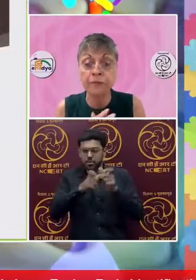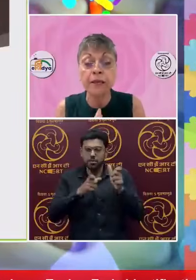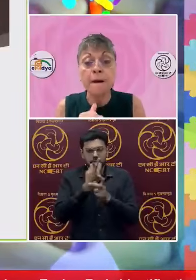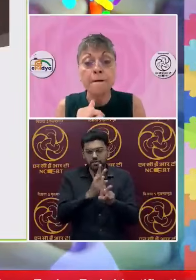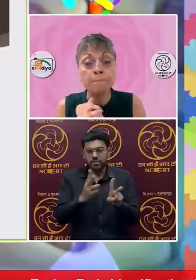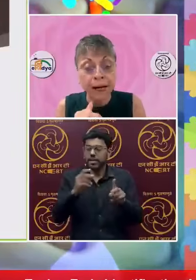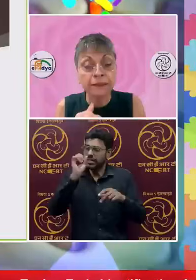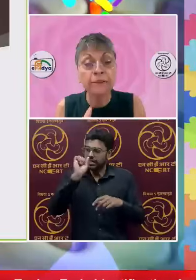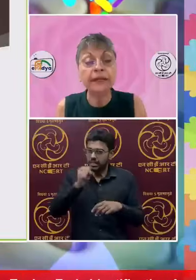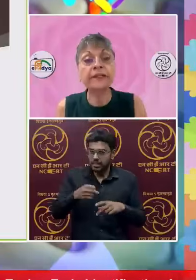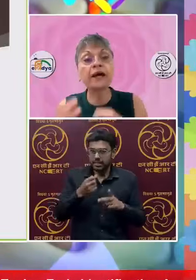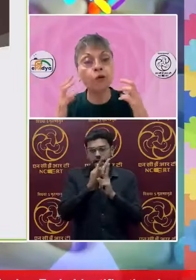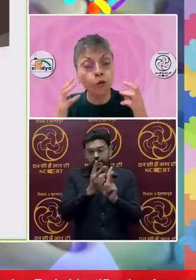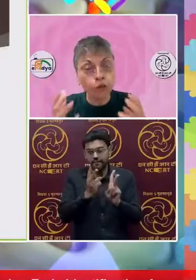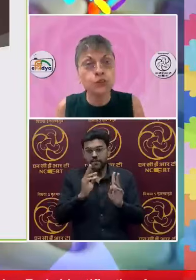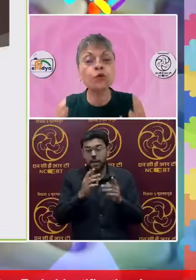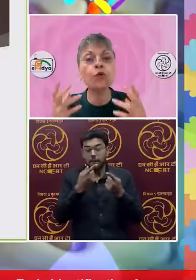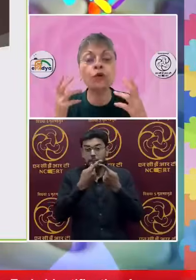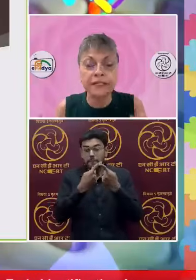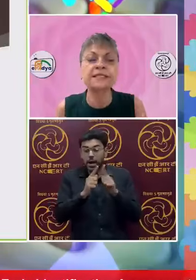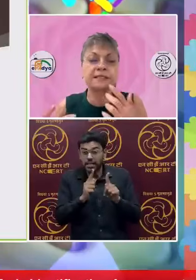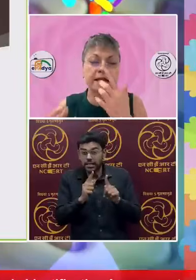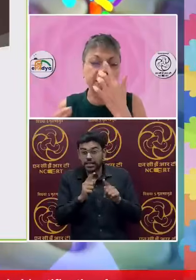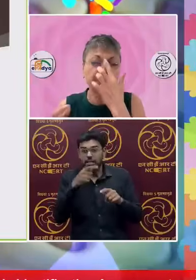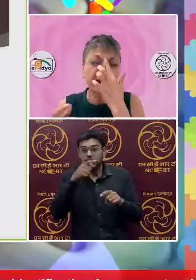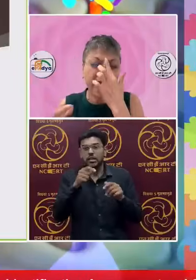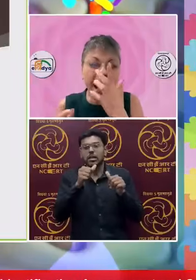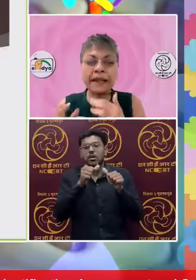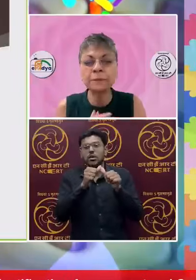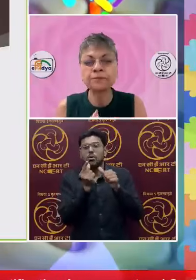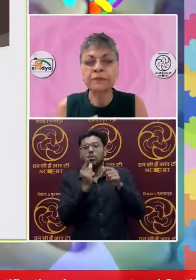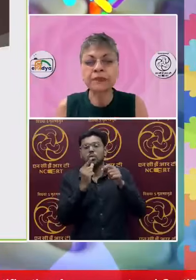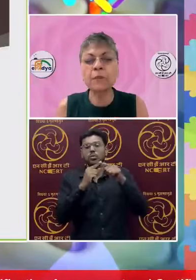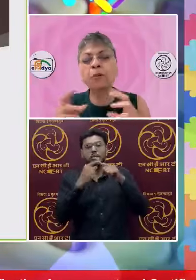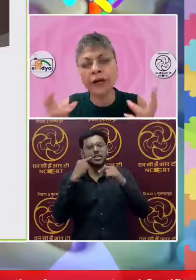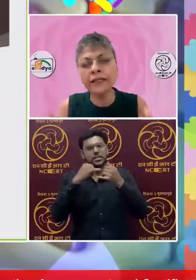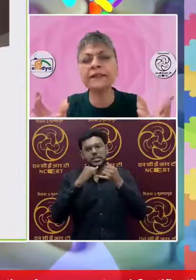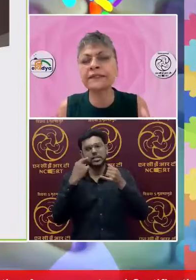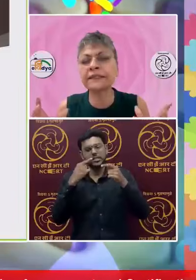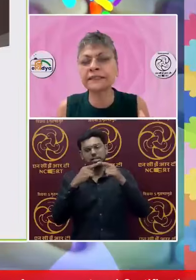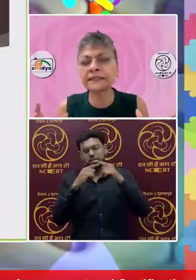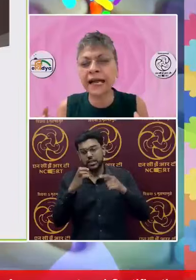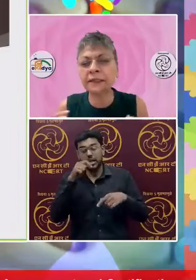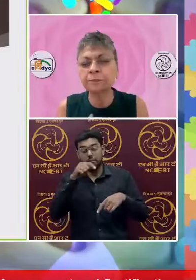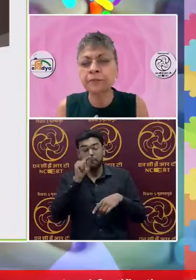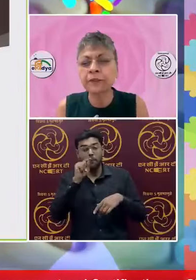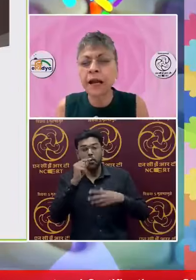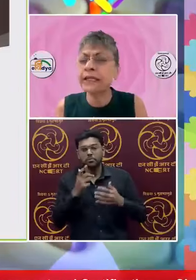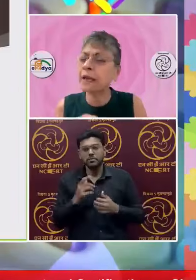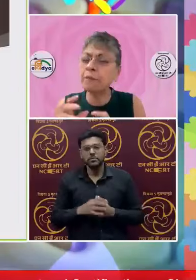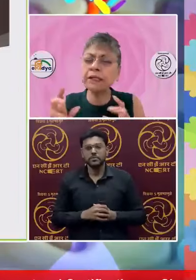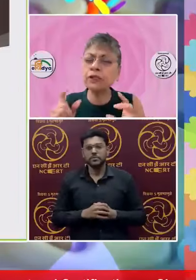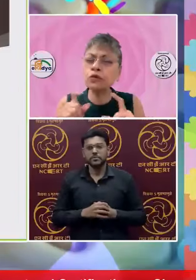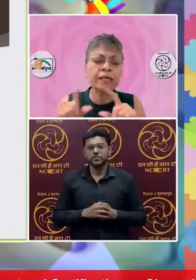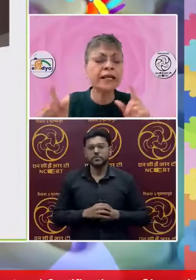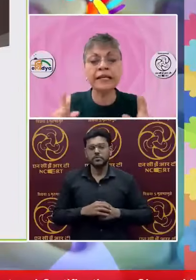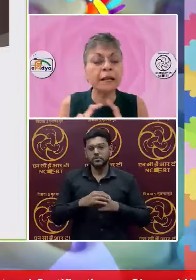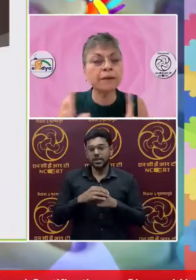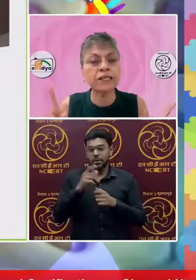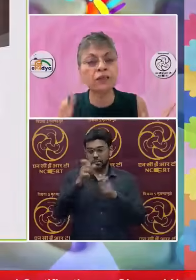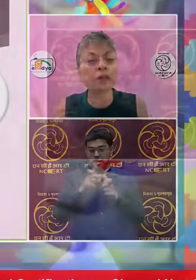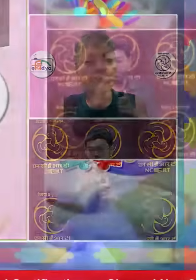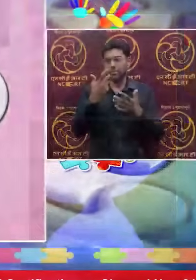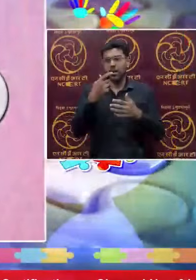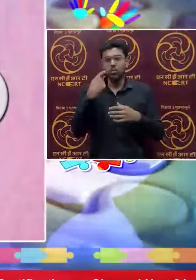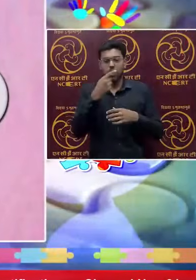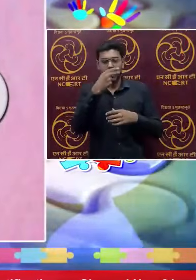different, but they are also autistic. And the point is that using a label